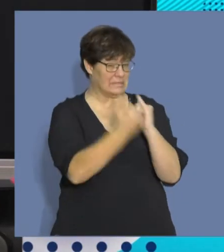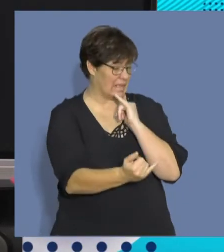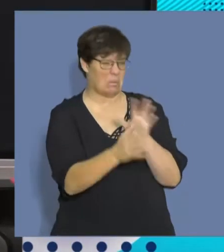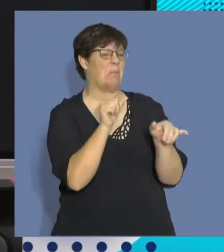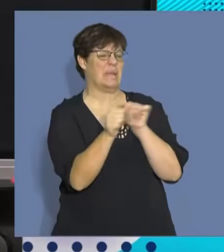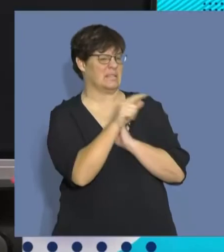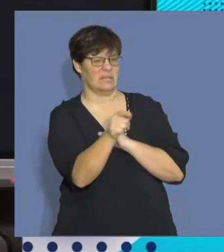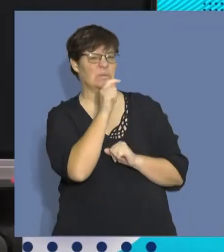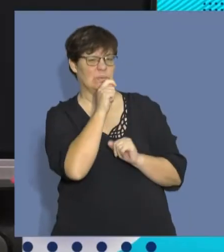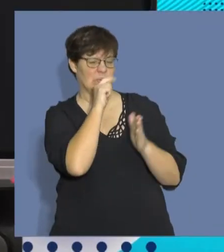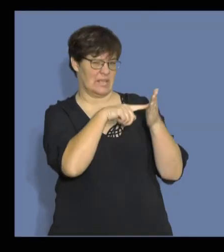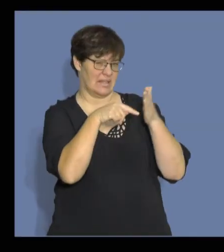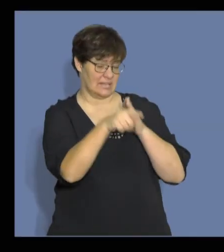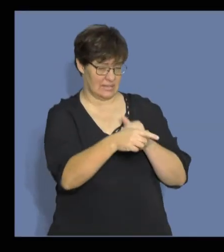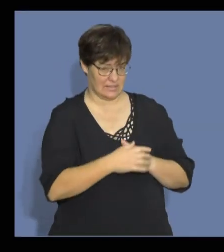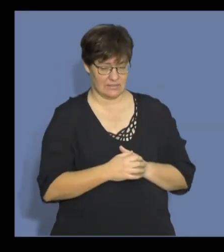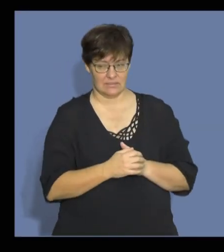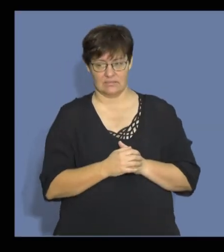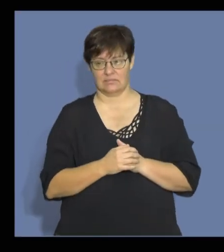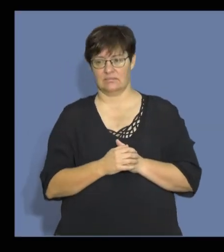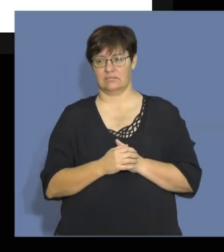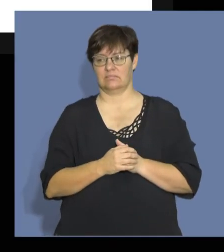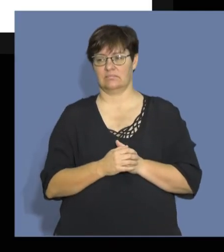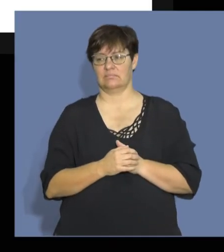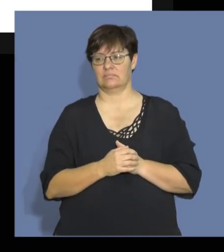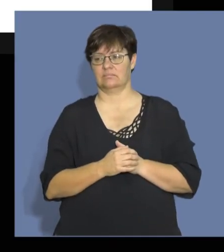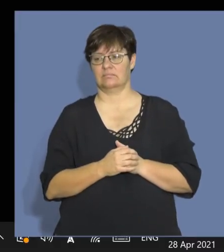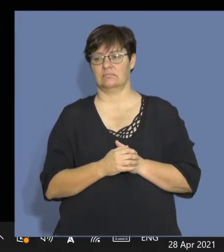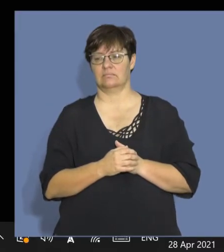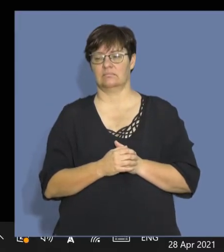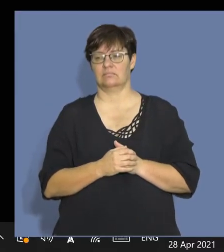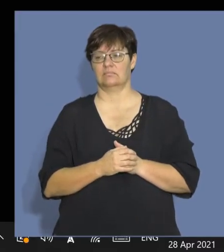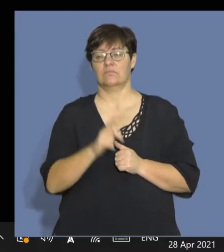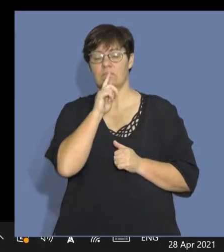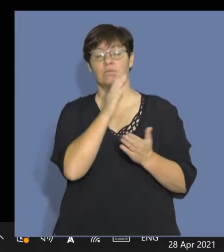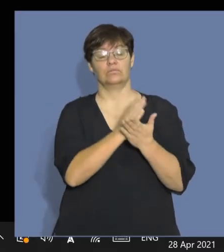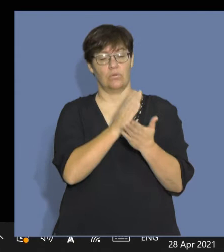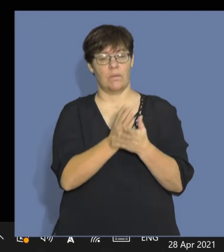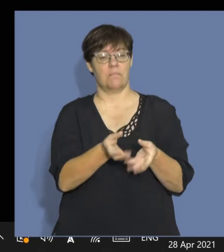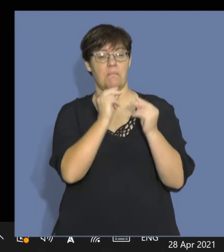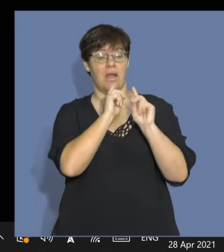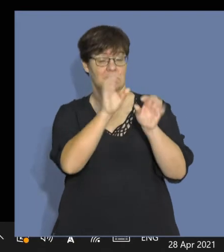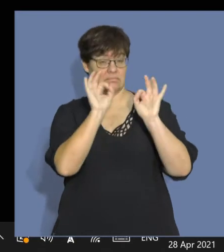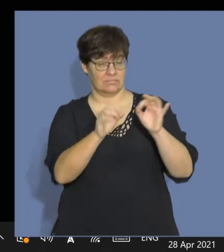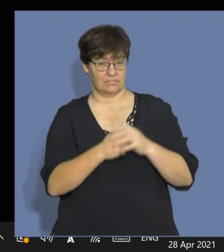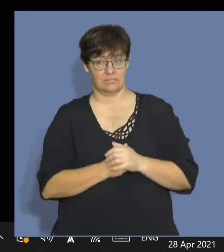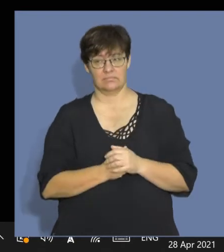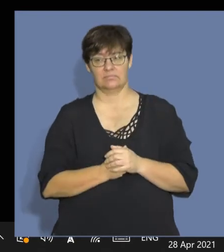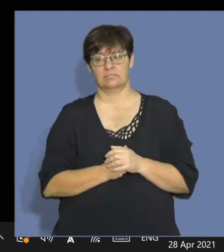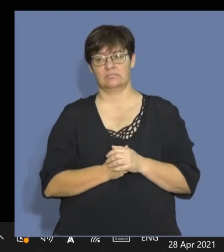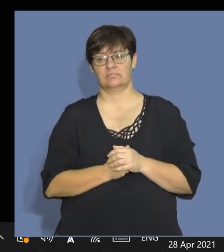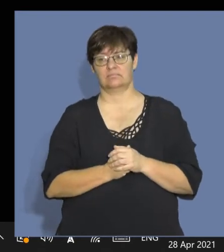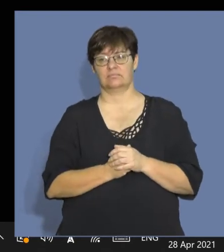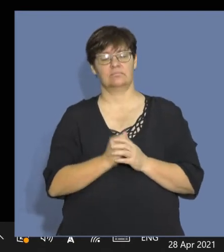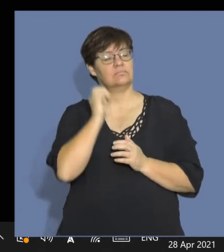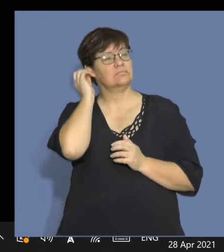there, so rather just take out your calculator, put it into the calculator, and let's make sure that we get this right. So if I